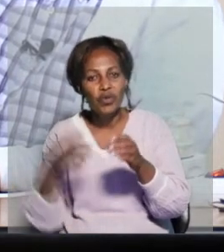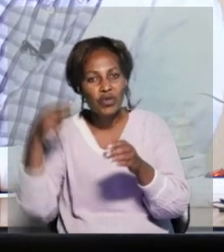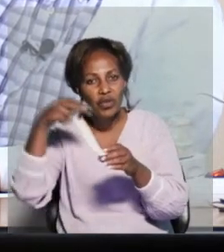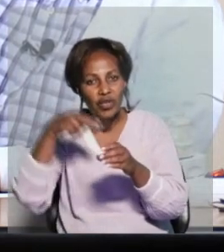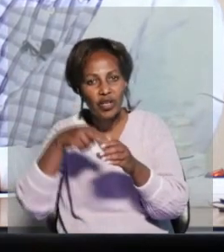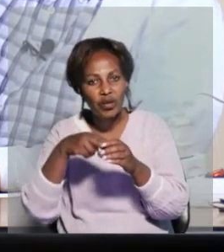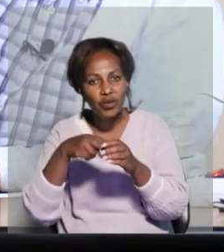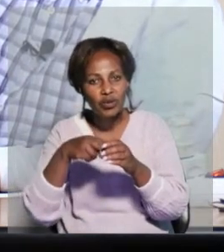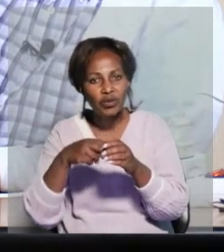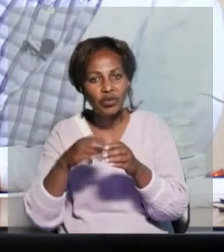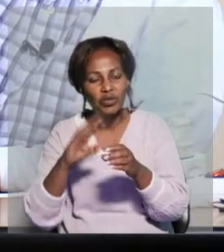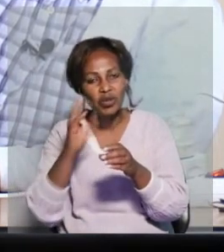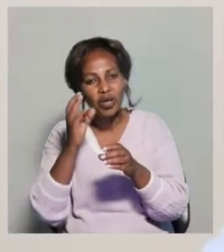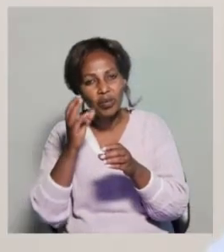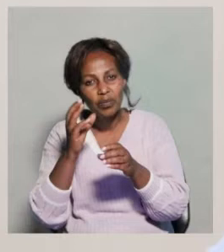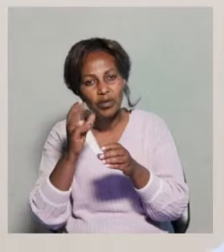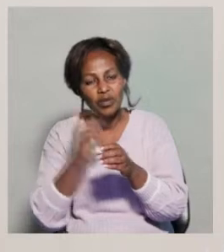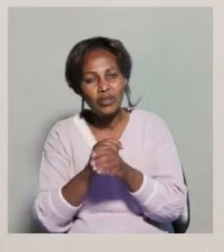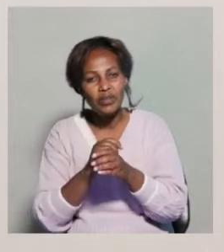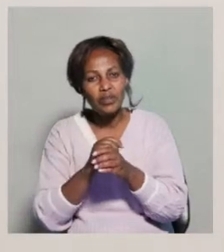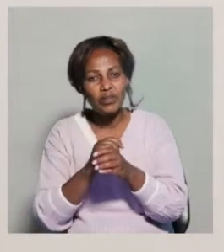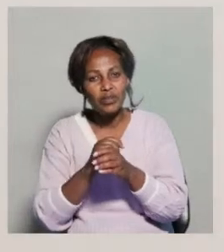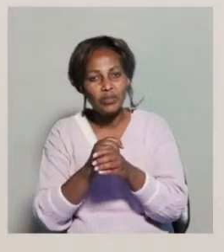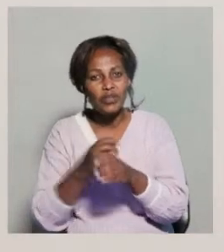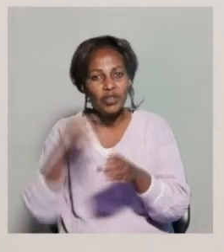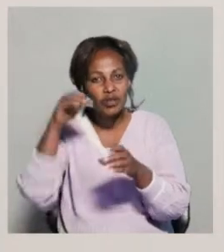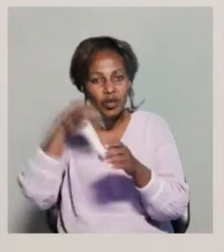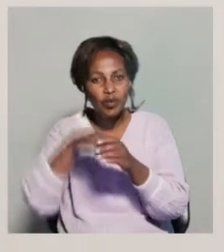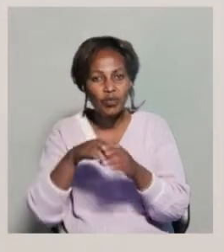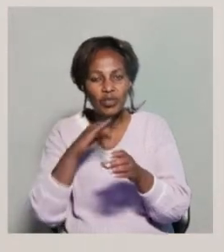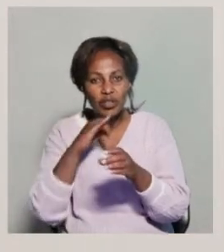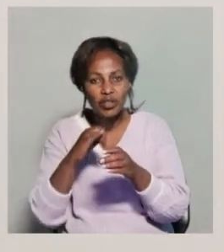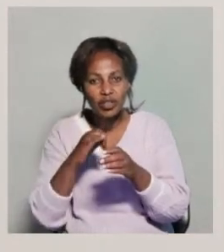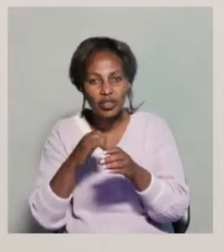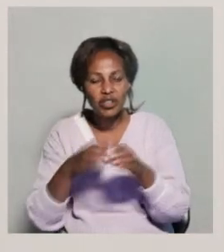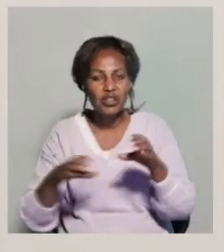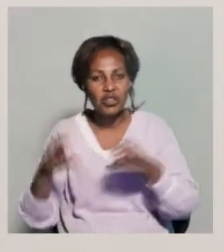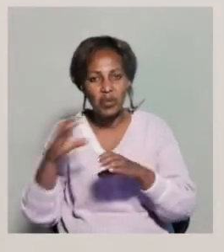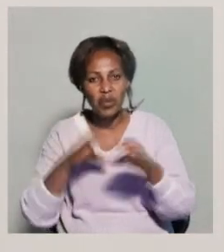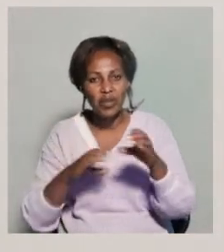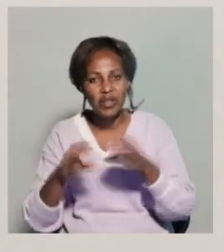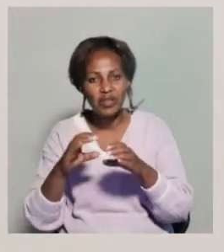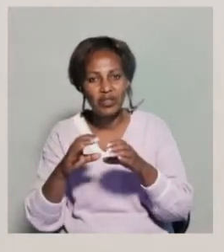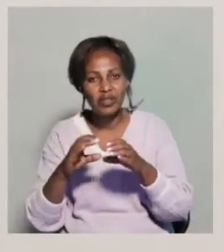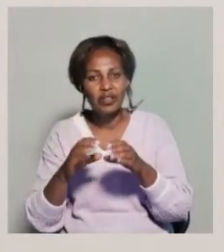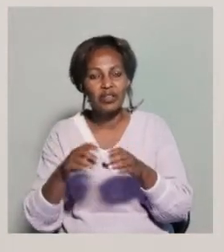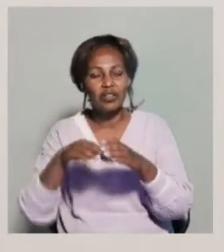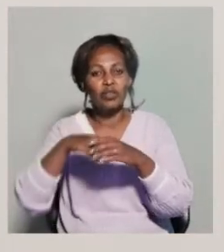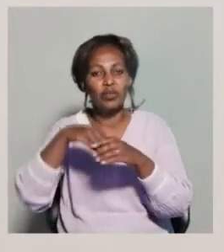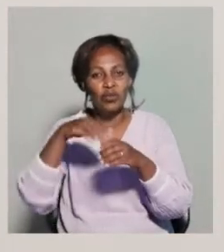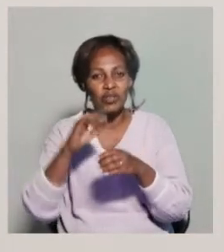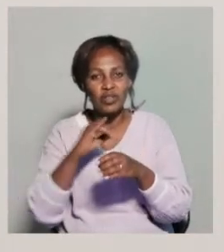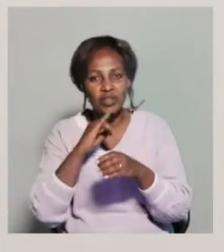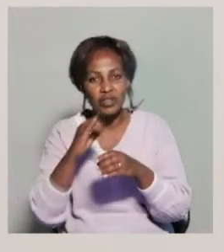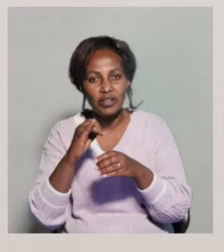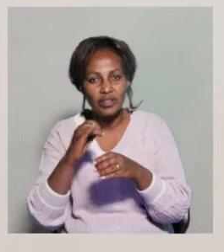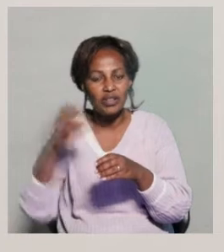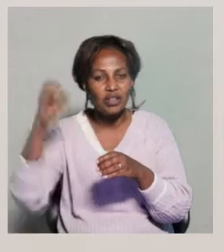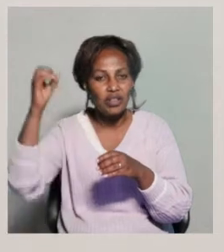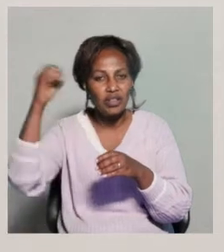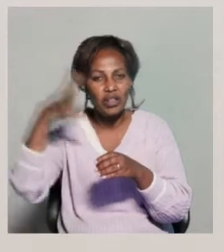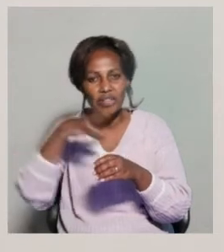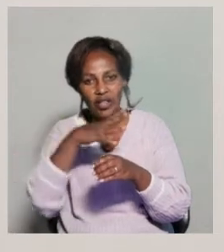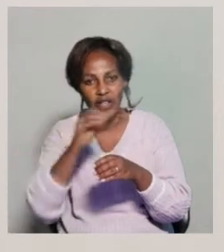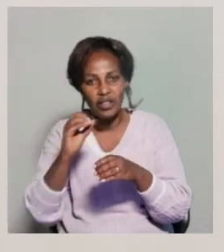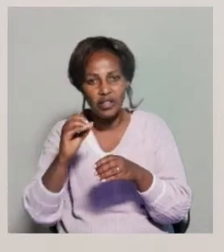In the case of kerosene lamp, the input is chemical. Yeah. And the output is light